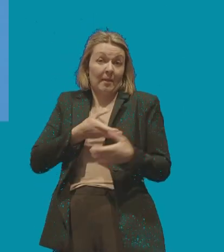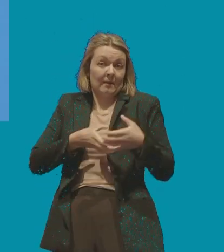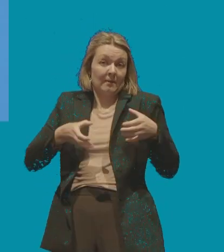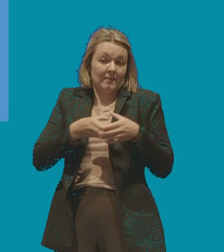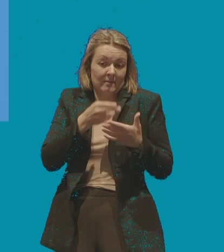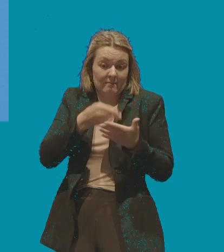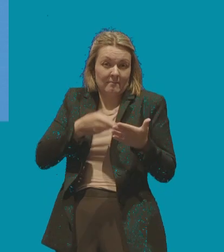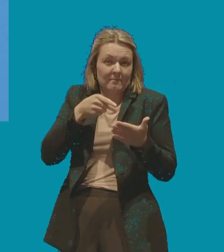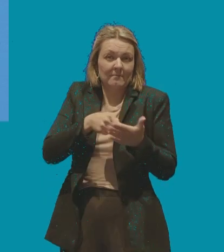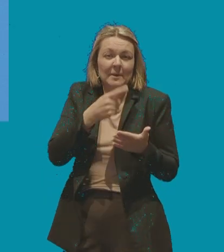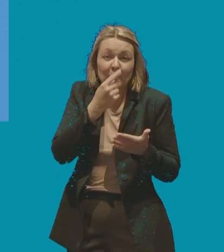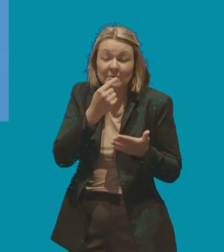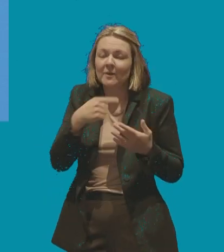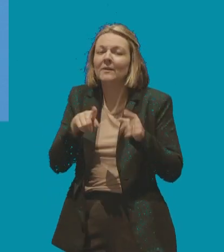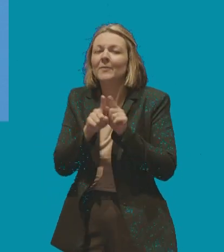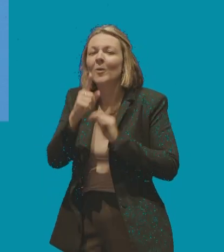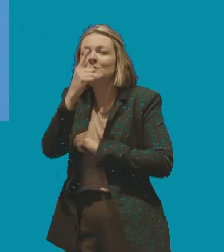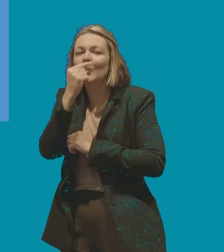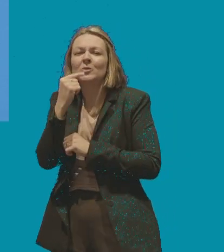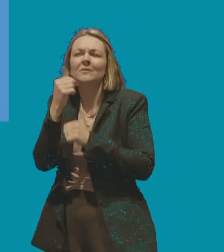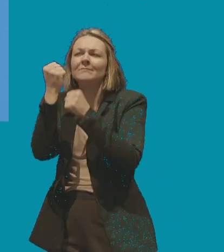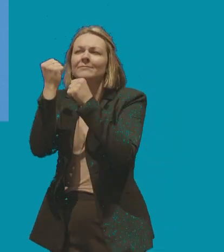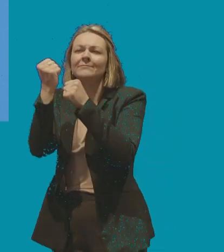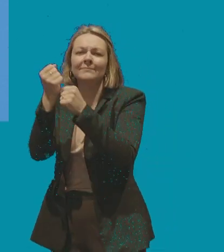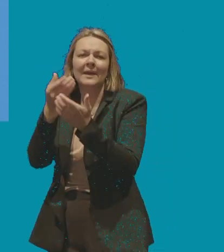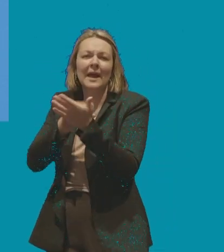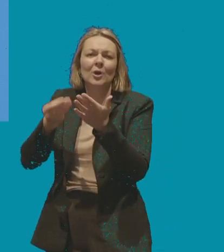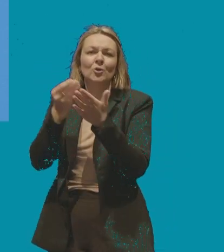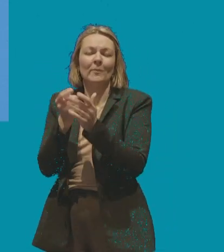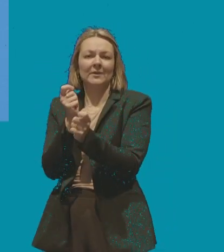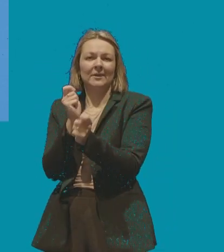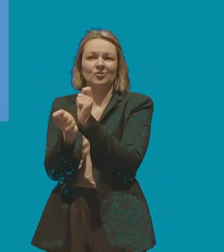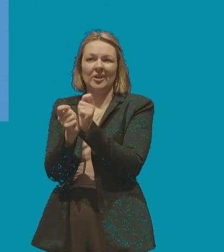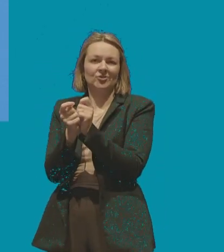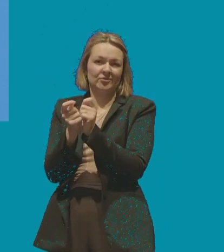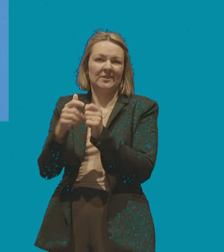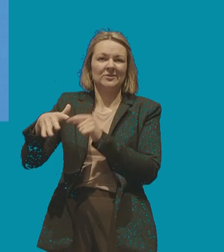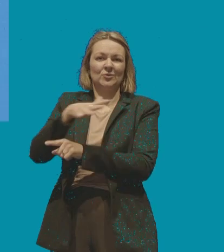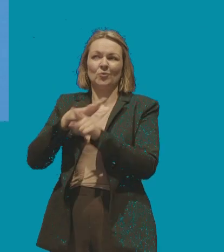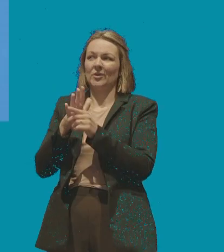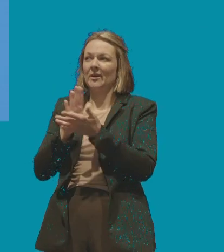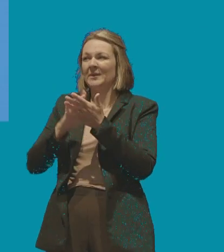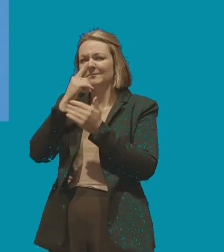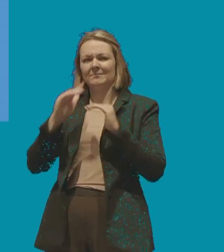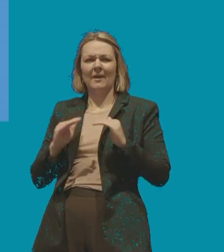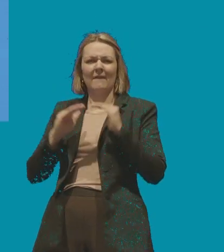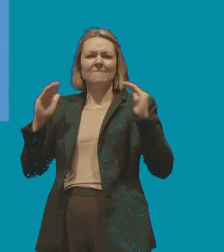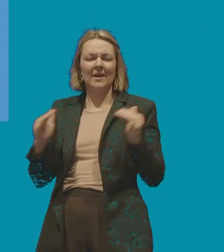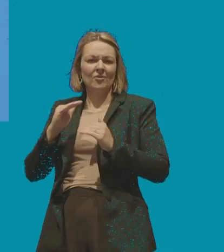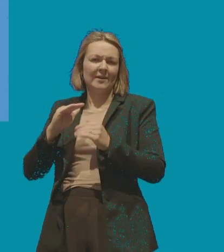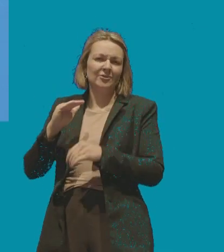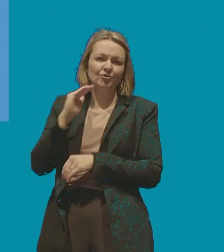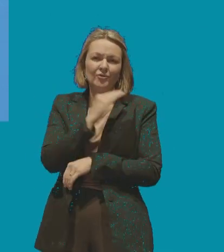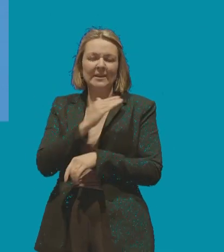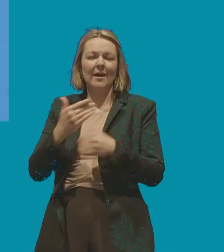box, but the possibility of fighting for and winning economic and social change too. The chance to build a fairer, greener, more